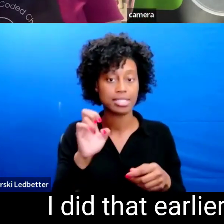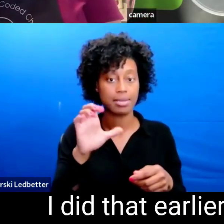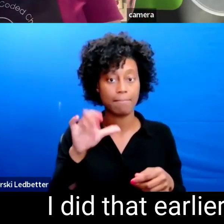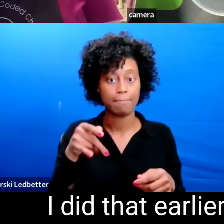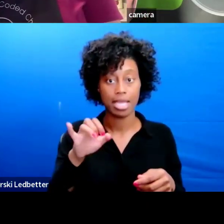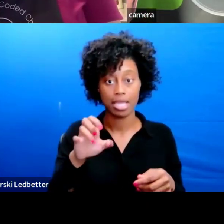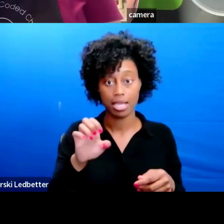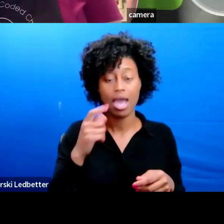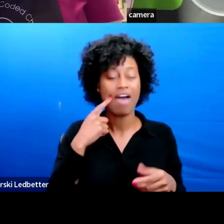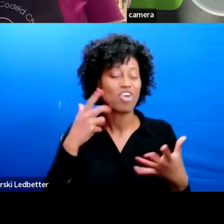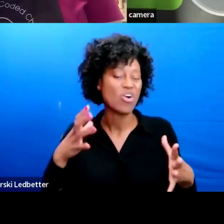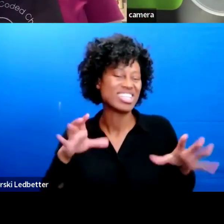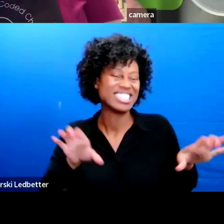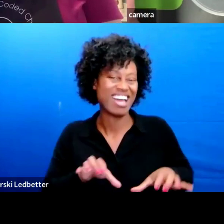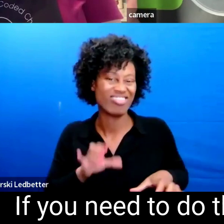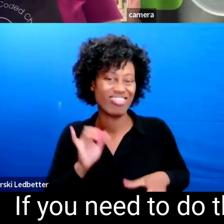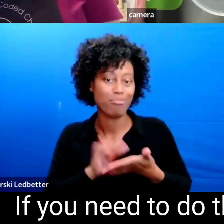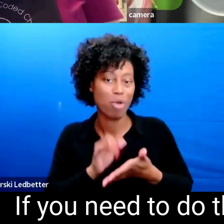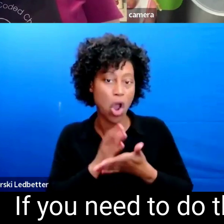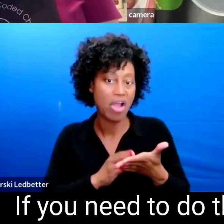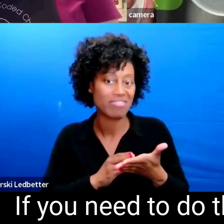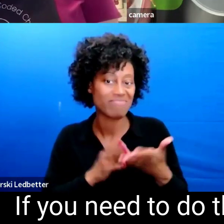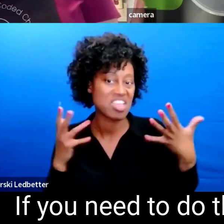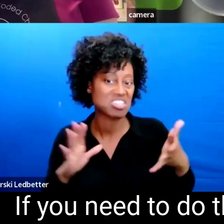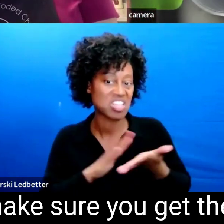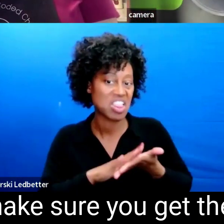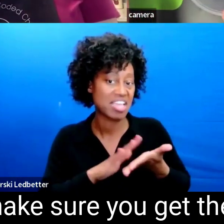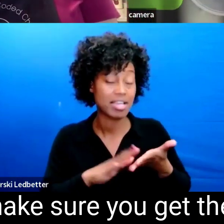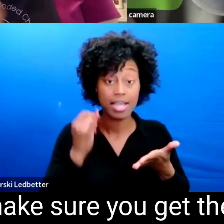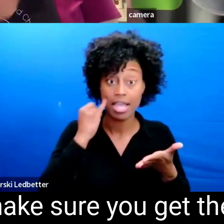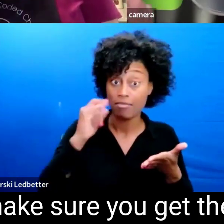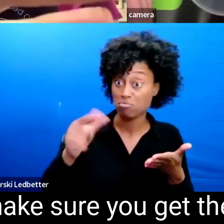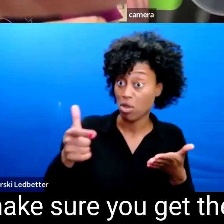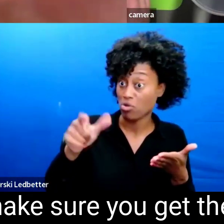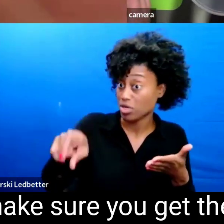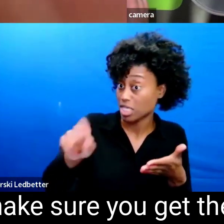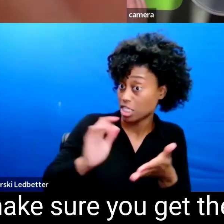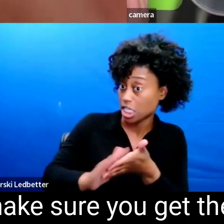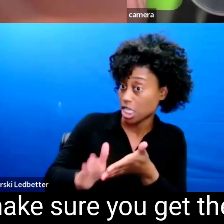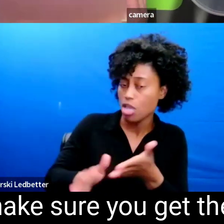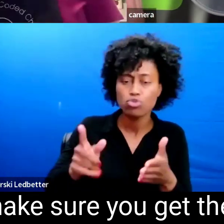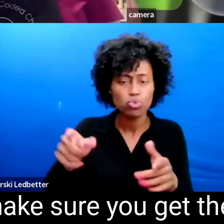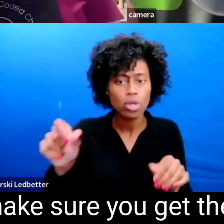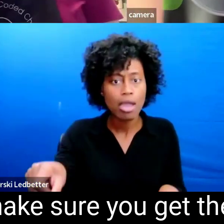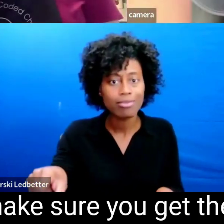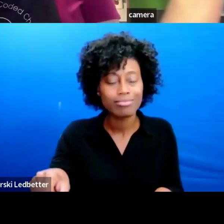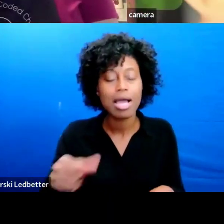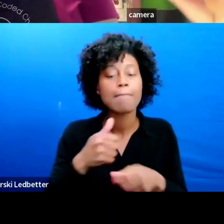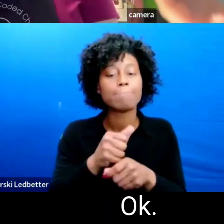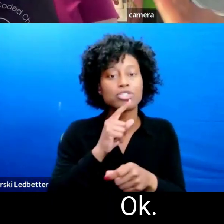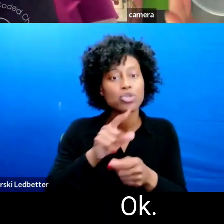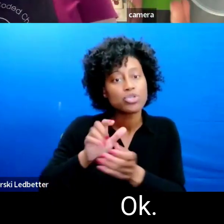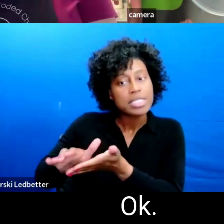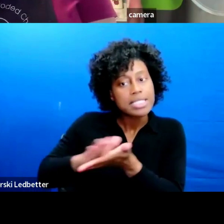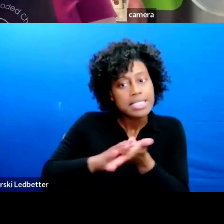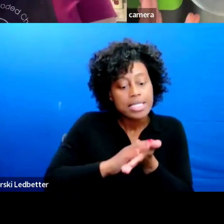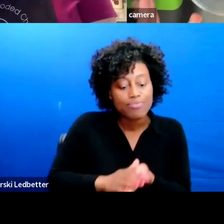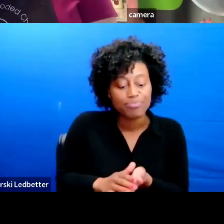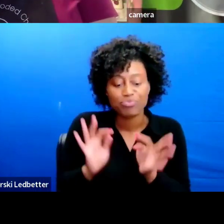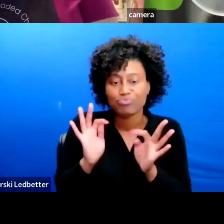that earlier. If you need to do that, you can. Make sure you get them well rinsed,